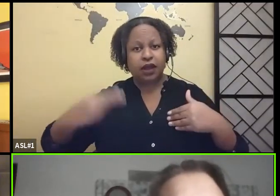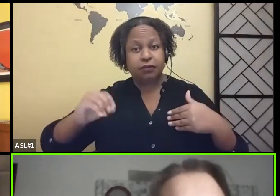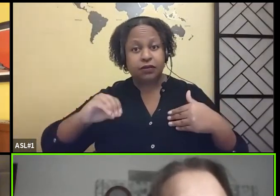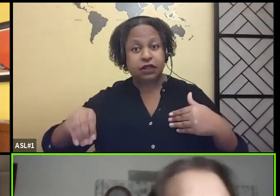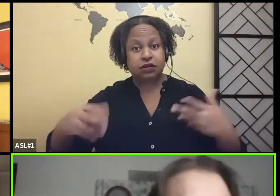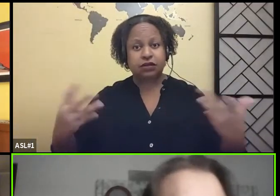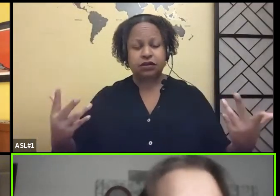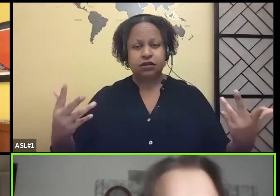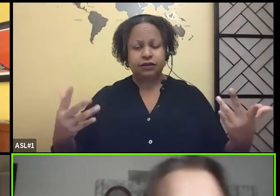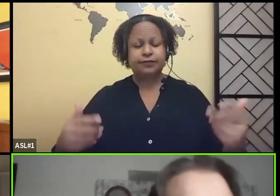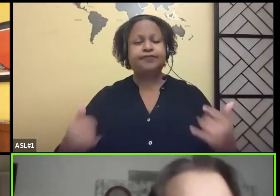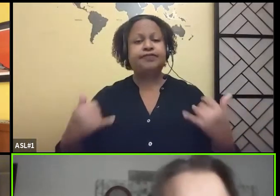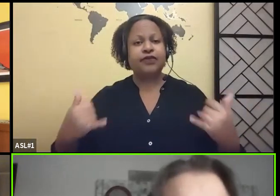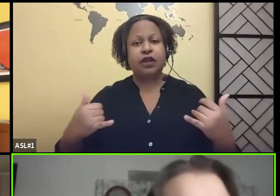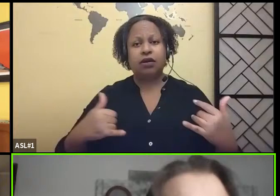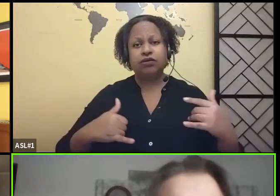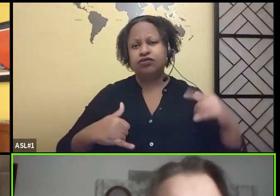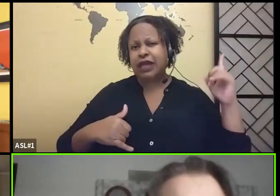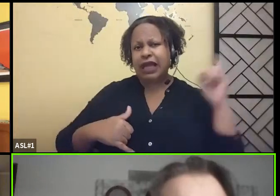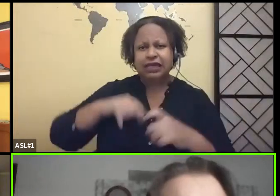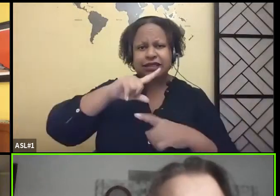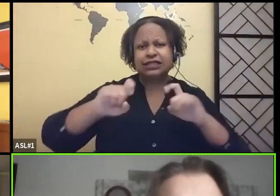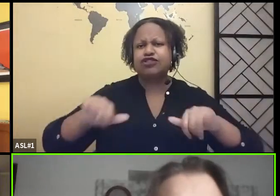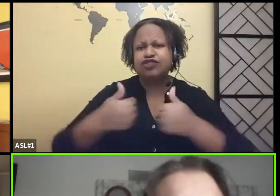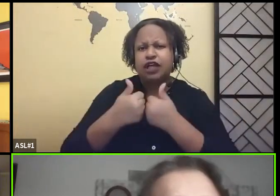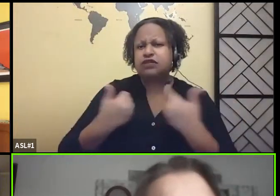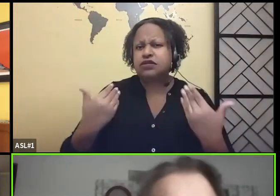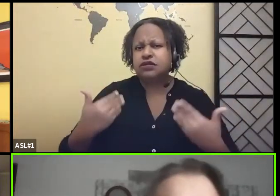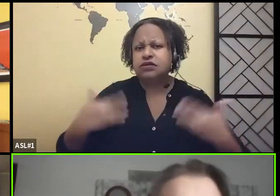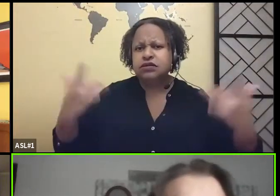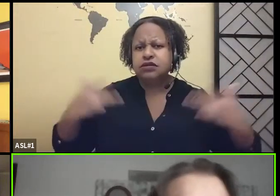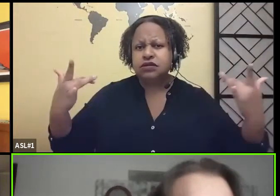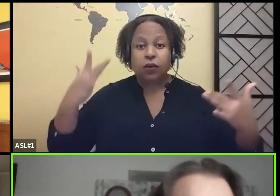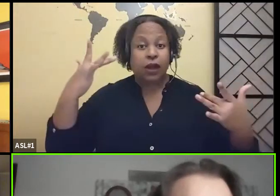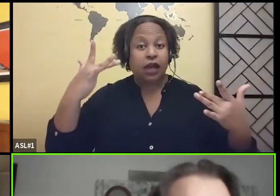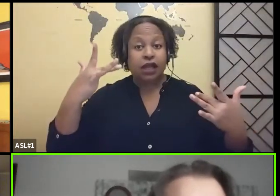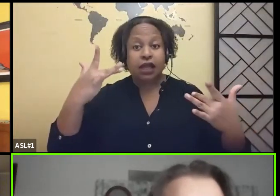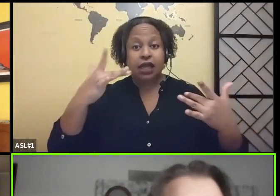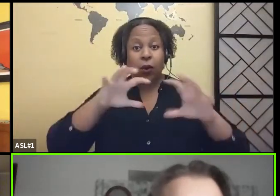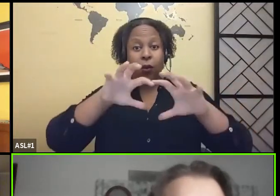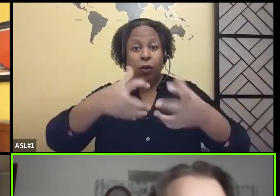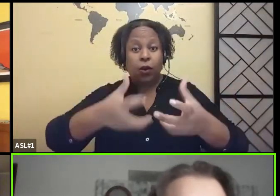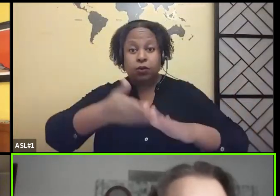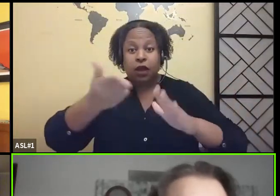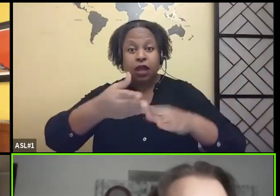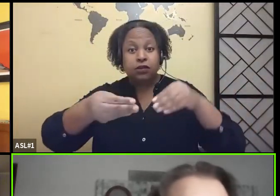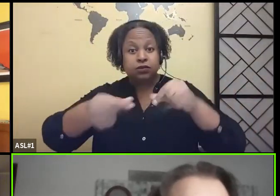the point is time to ask all them questions. Because it's not working, right?